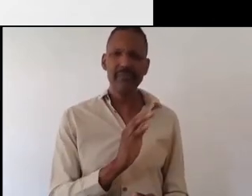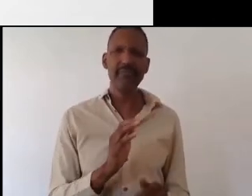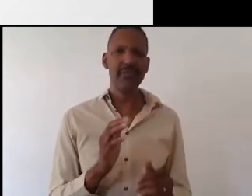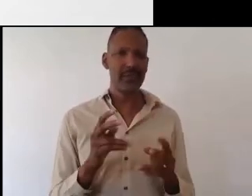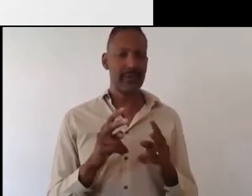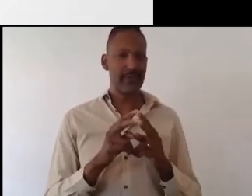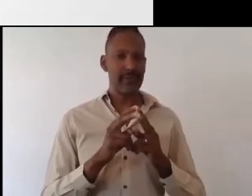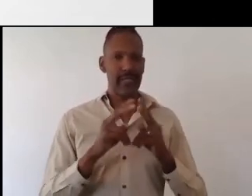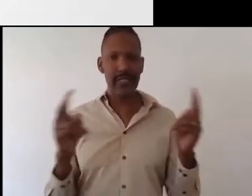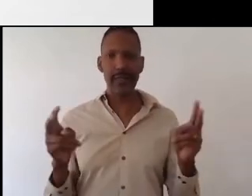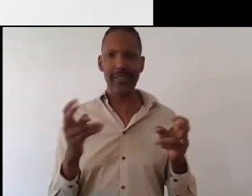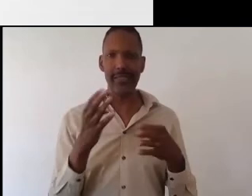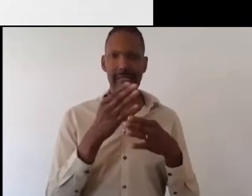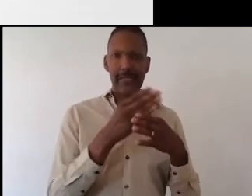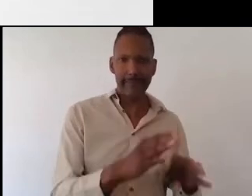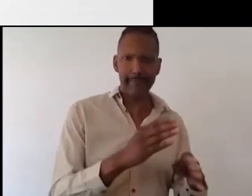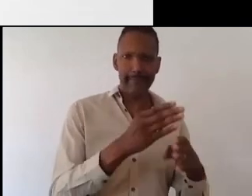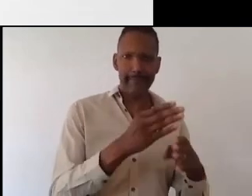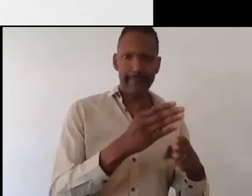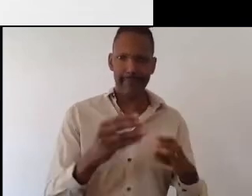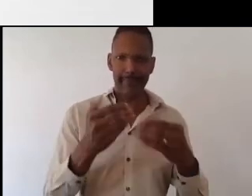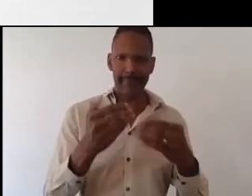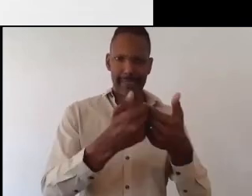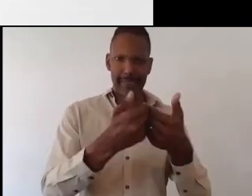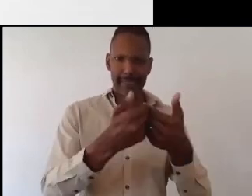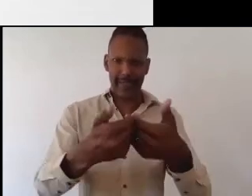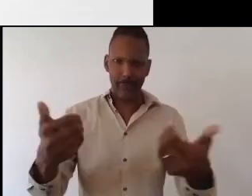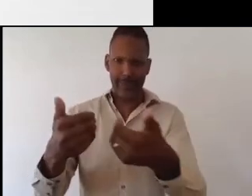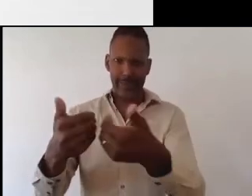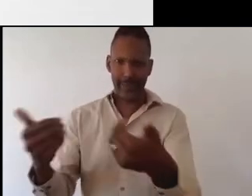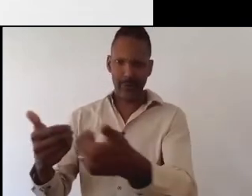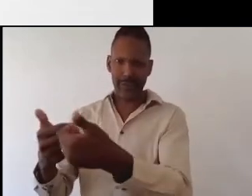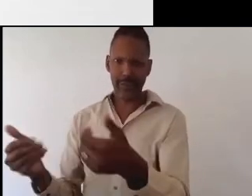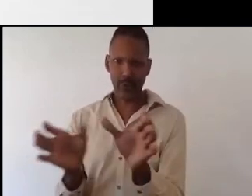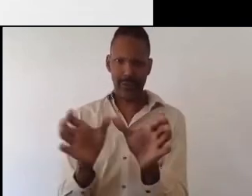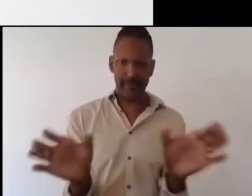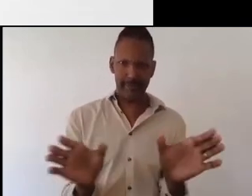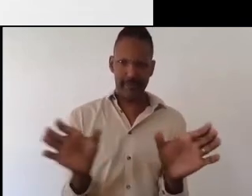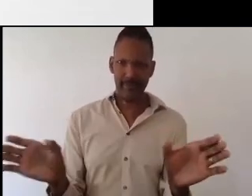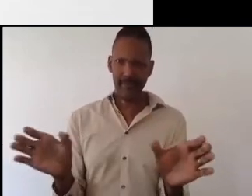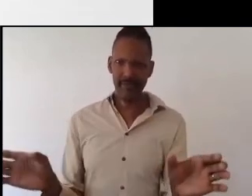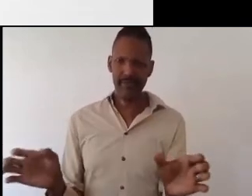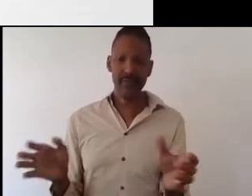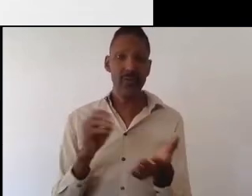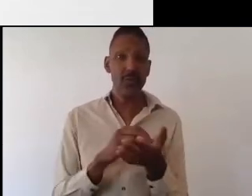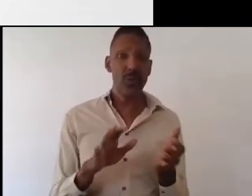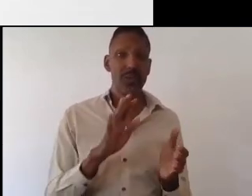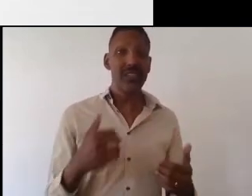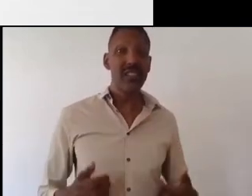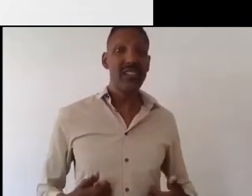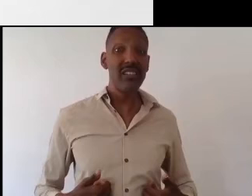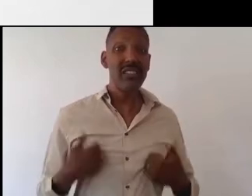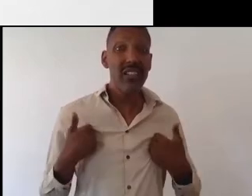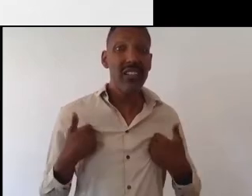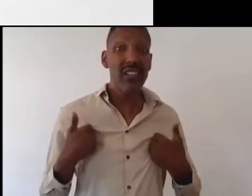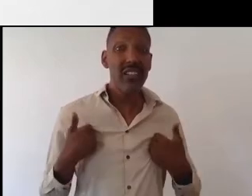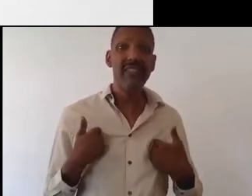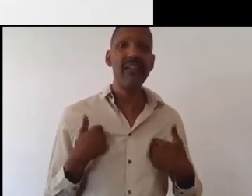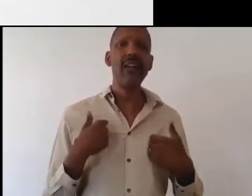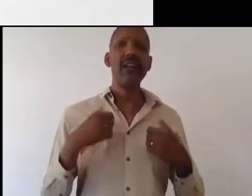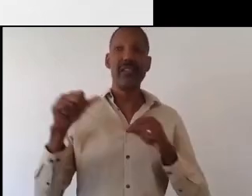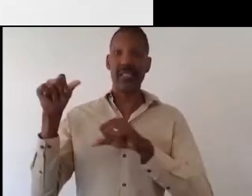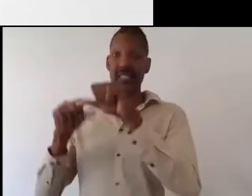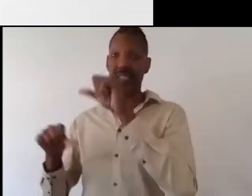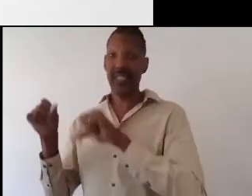very fragmented, disconnected way, unrelated to students' lives. So students could do science, learn